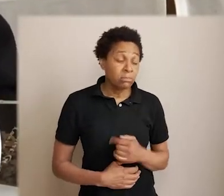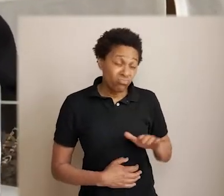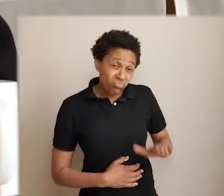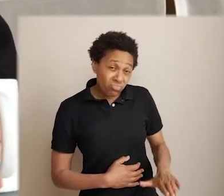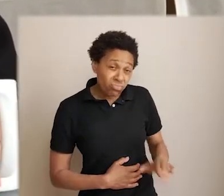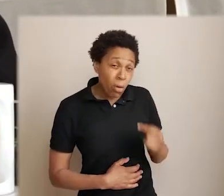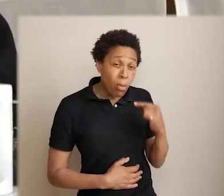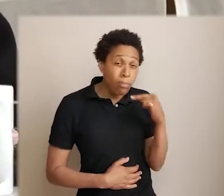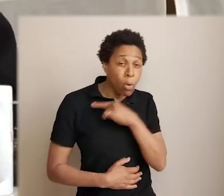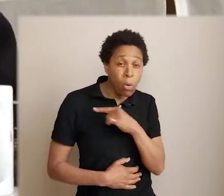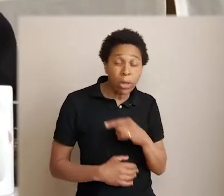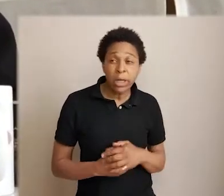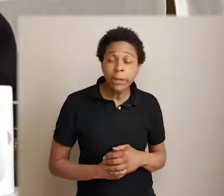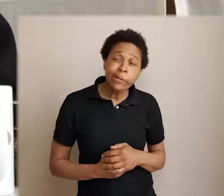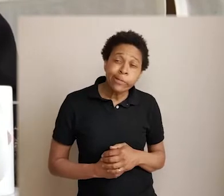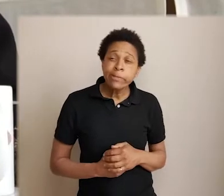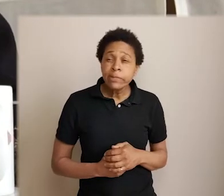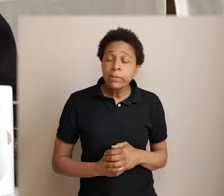I